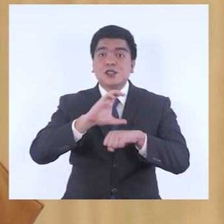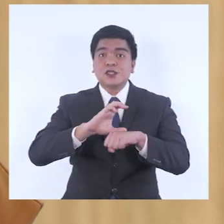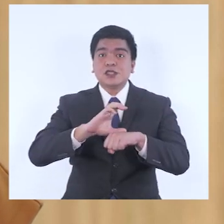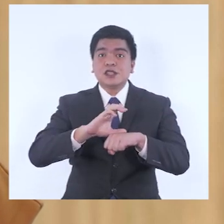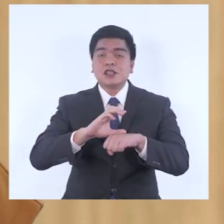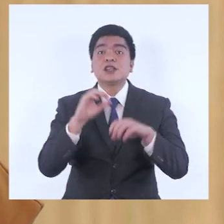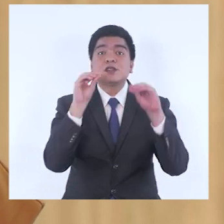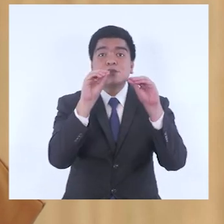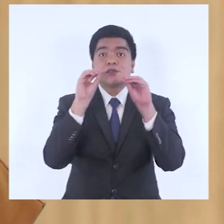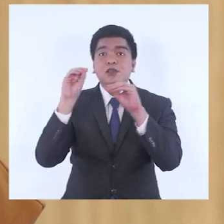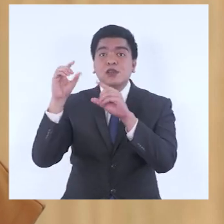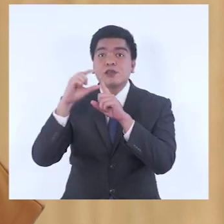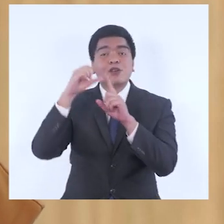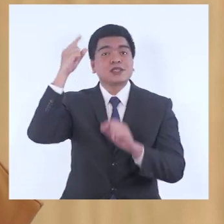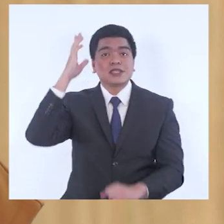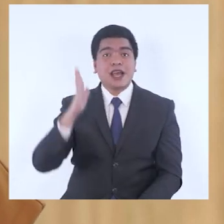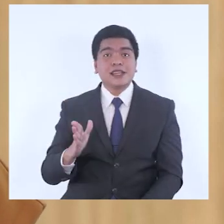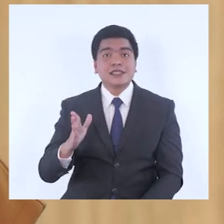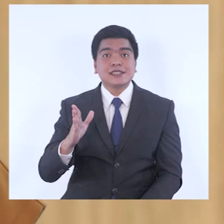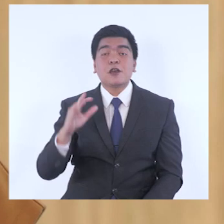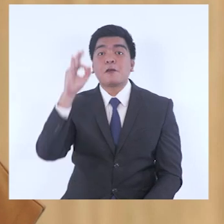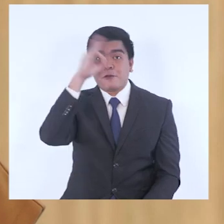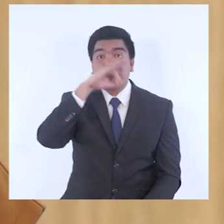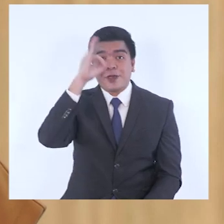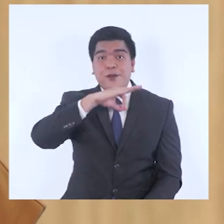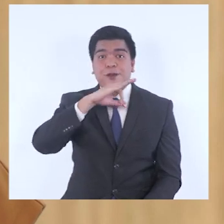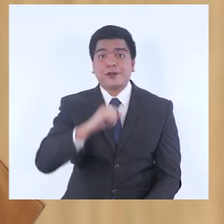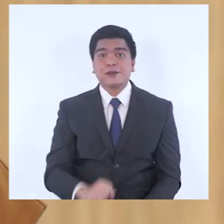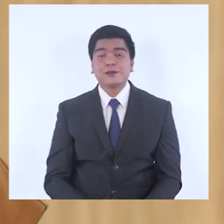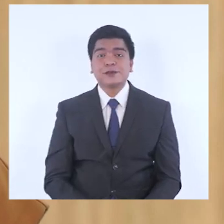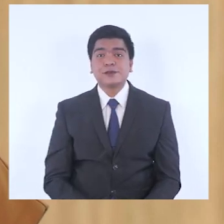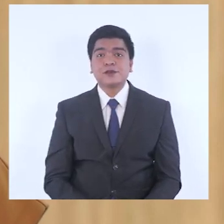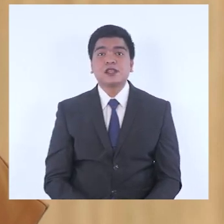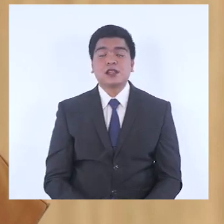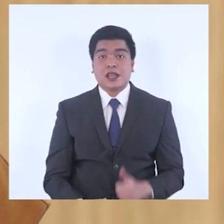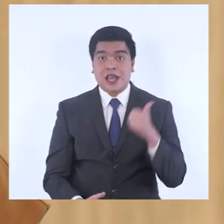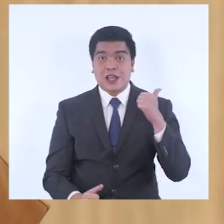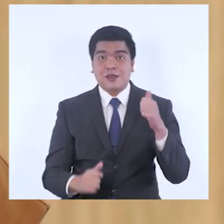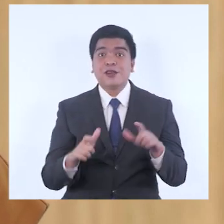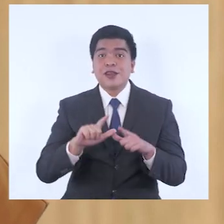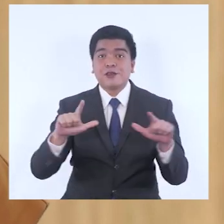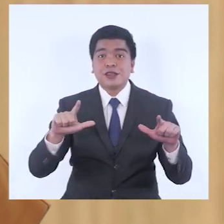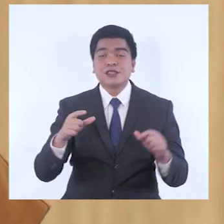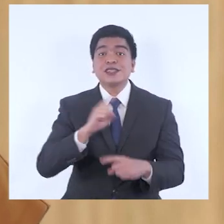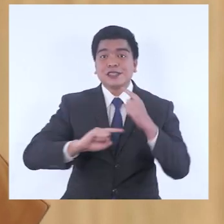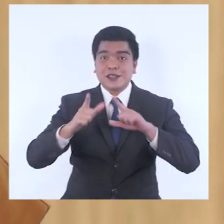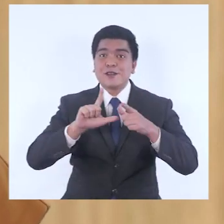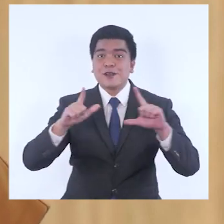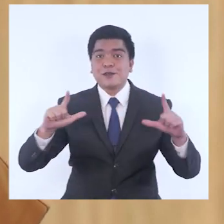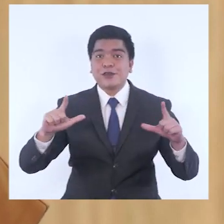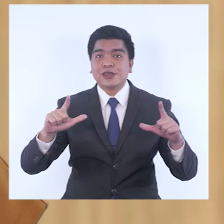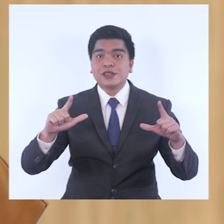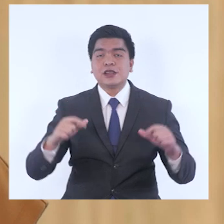Filipino. Another language is the sign language, which brethren who are deaf have used to